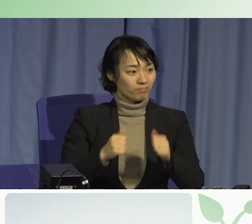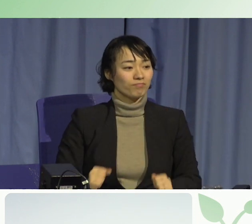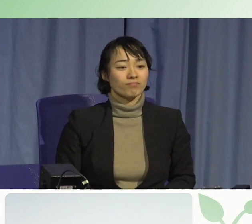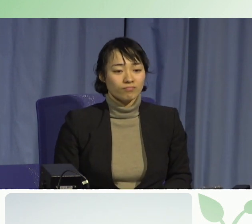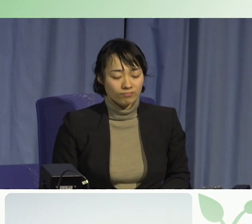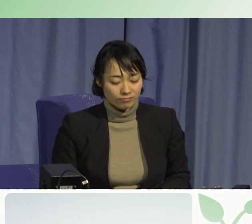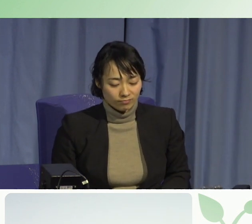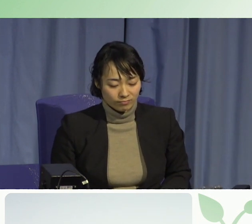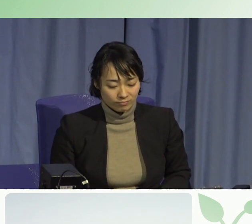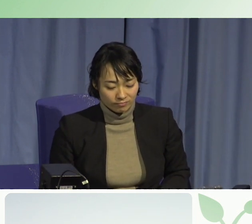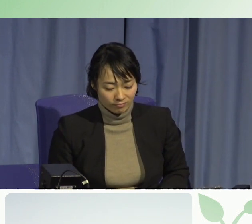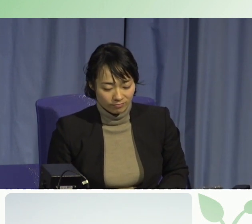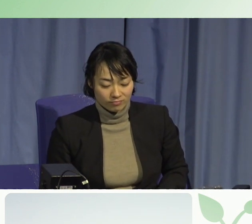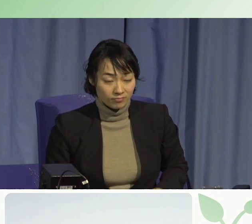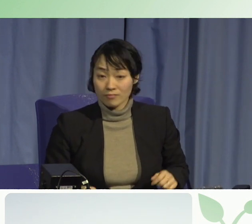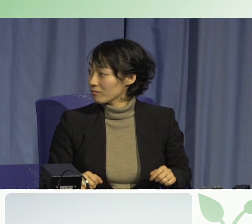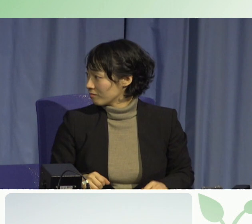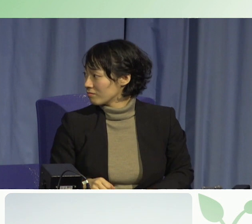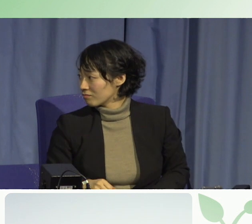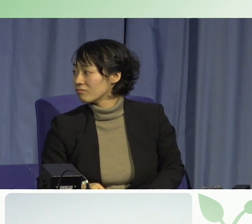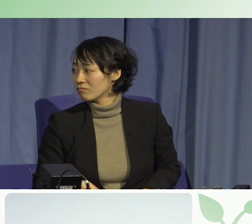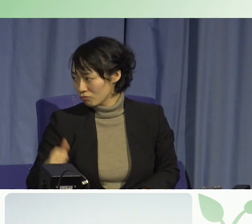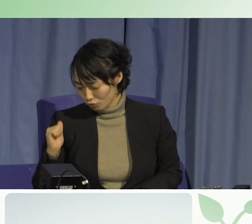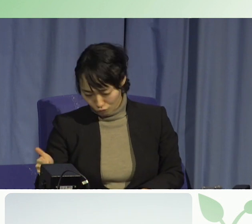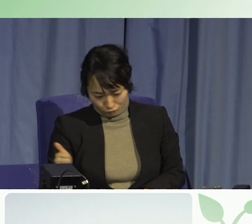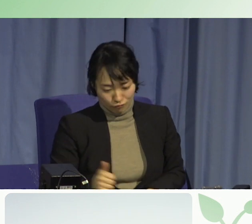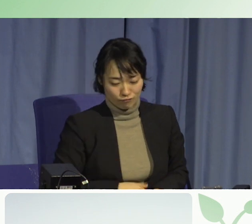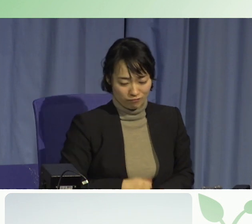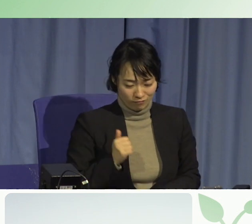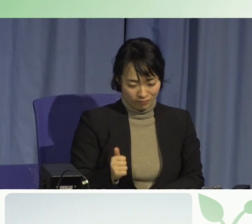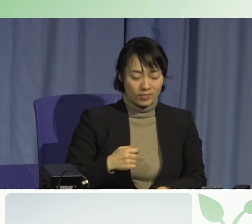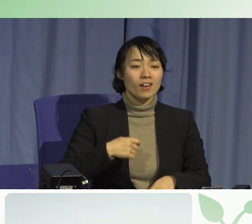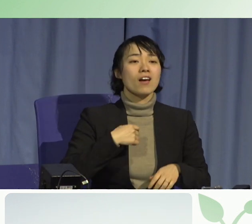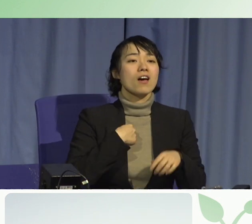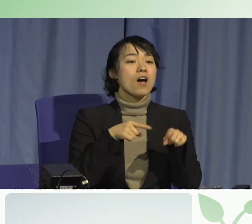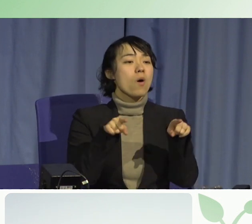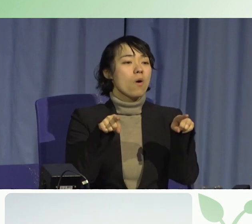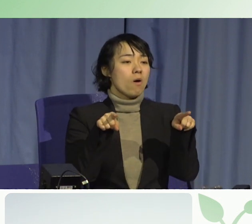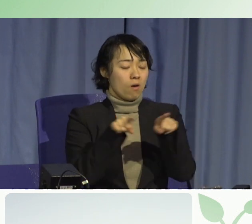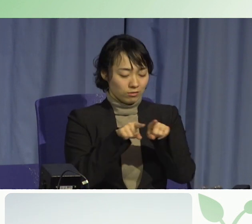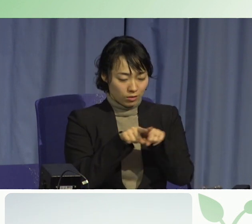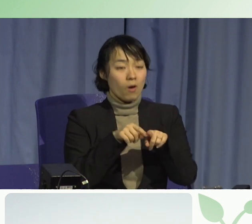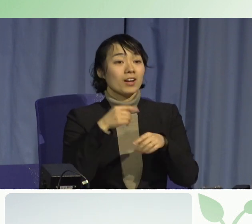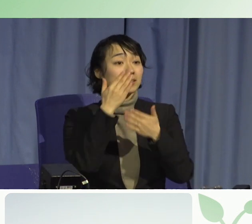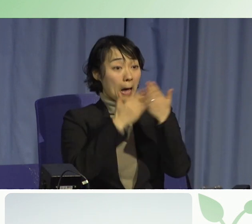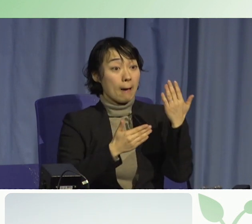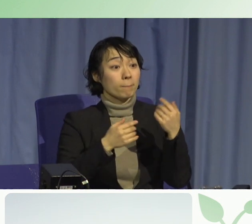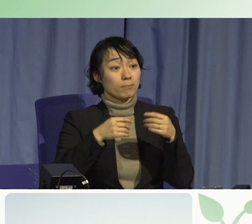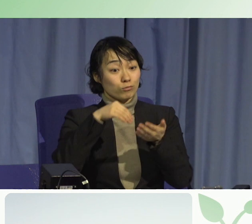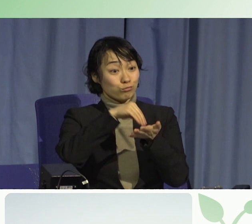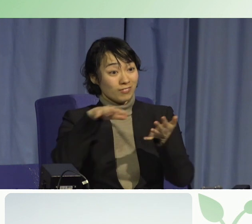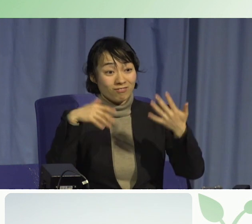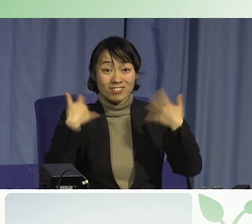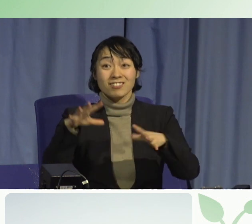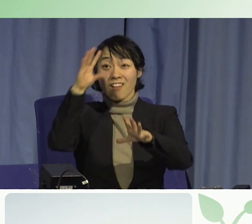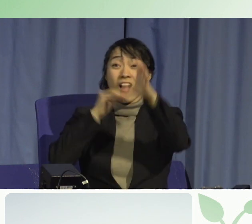in a sign language environment with the good self-esteem. I'm very sorry the video is not working. That's